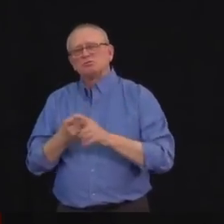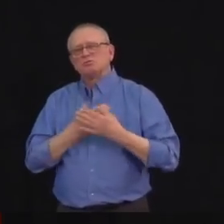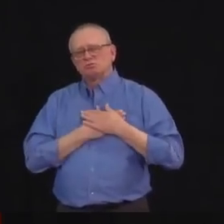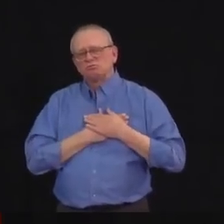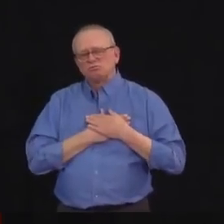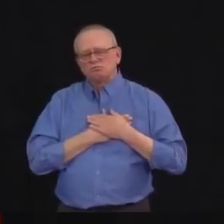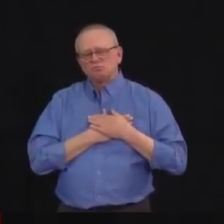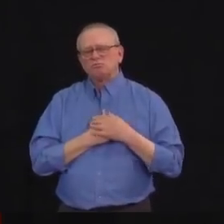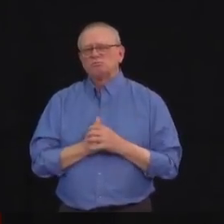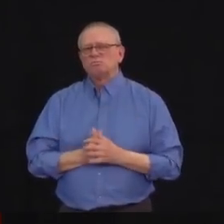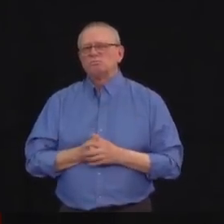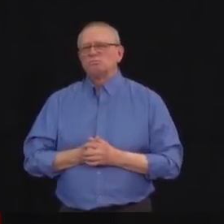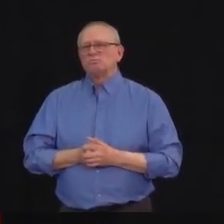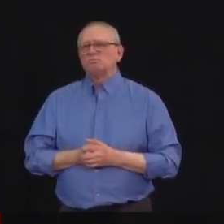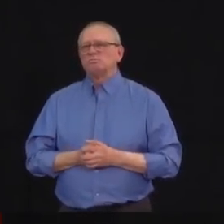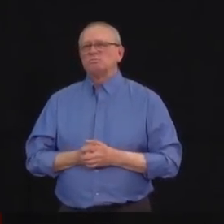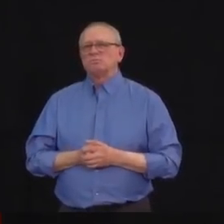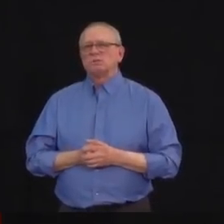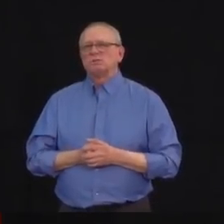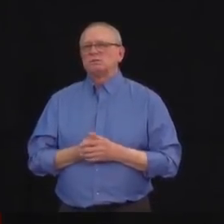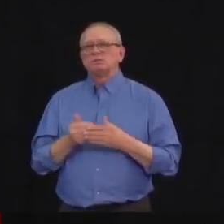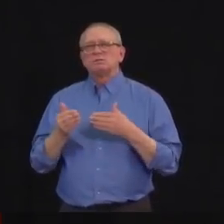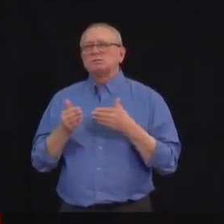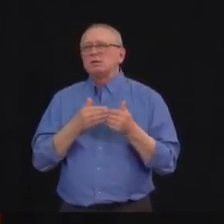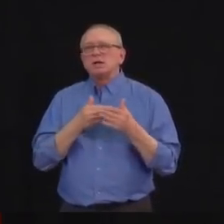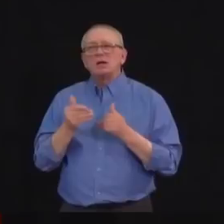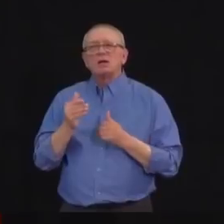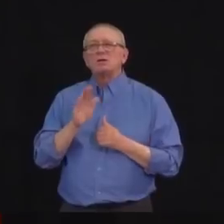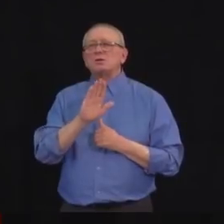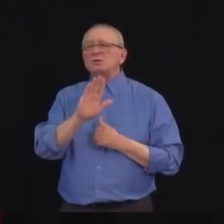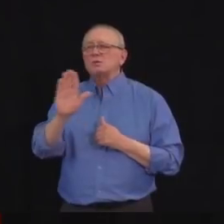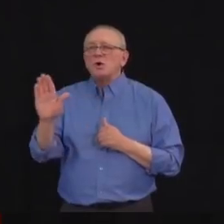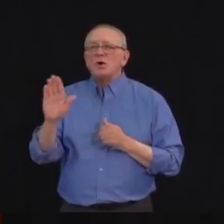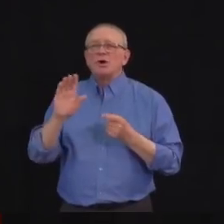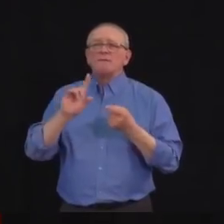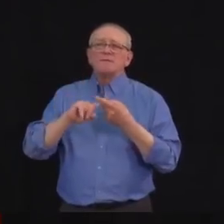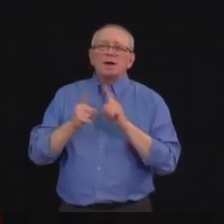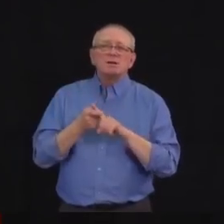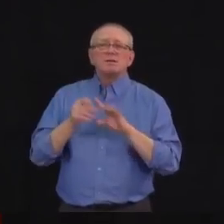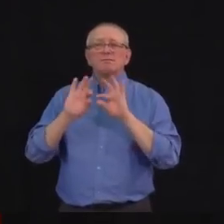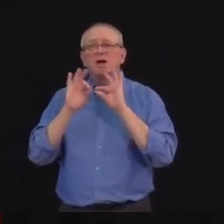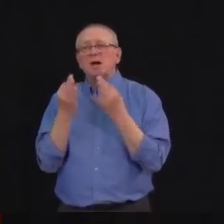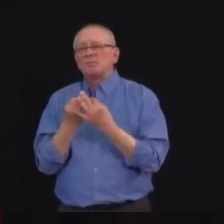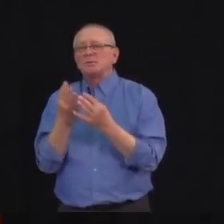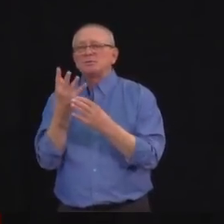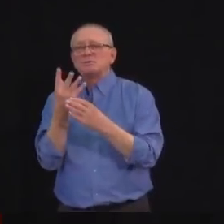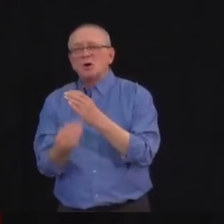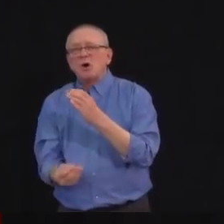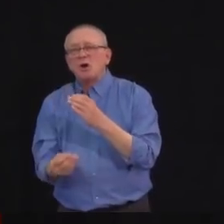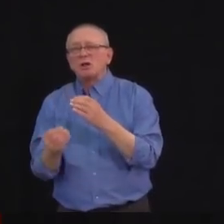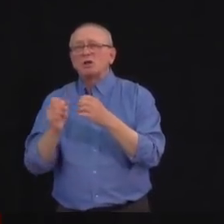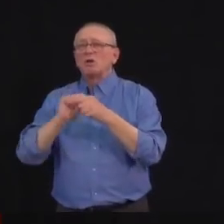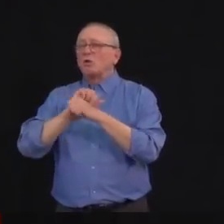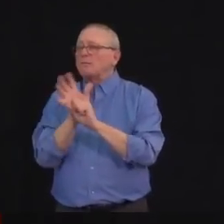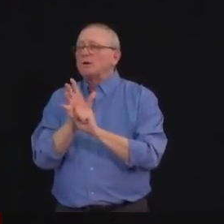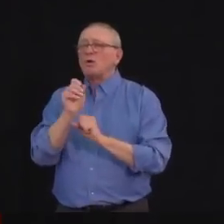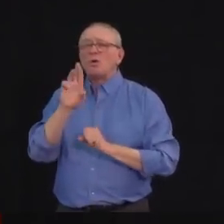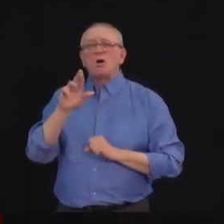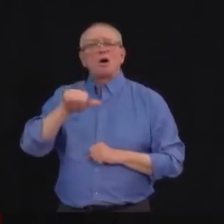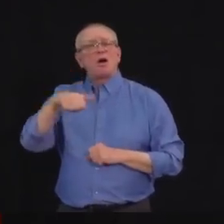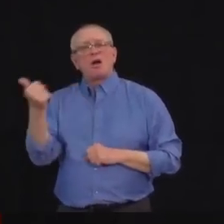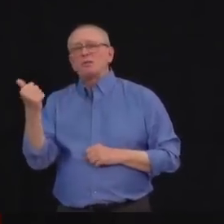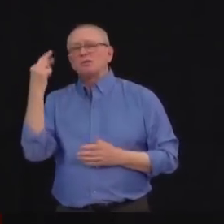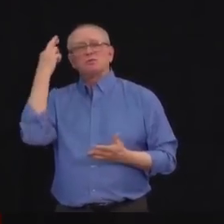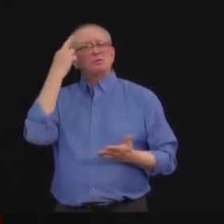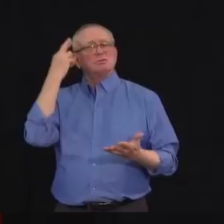whether we lose loved ones from COVID or any other causes during this time, our grieving process and ability to gather is different